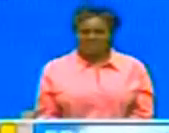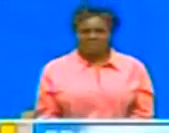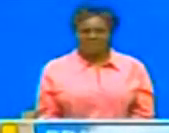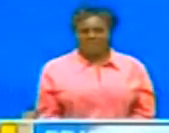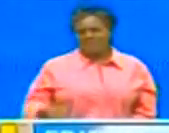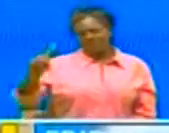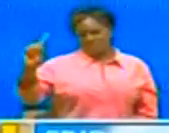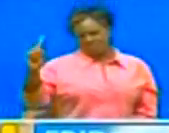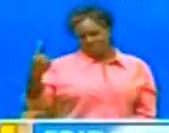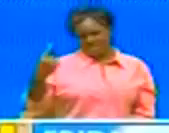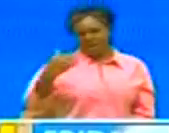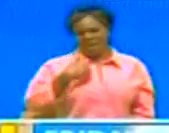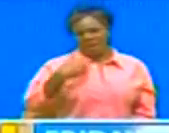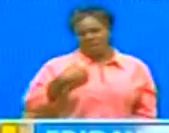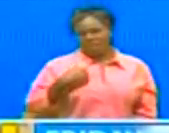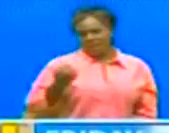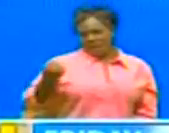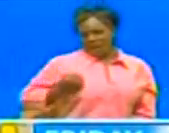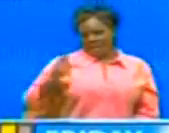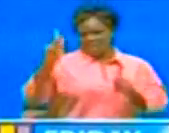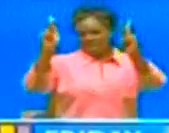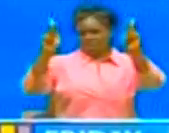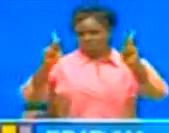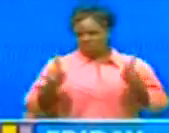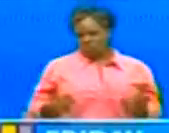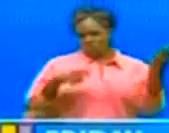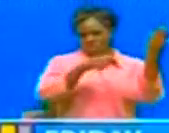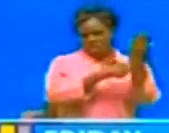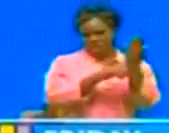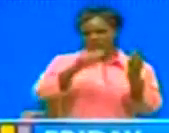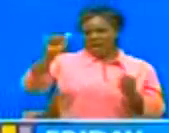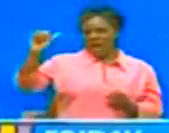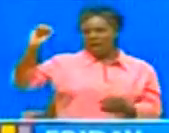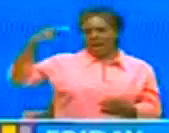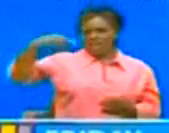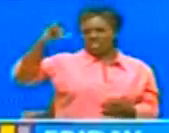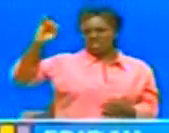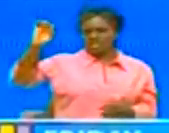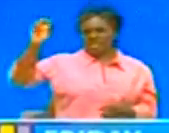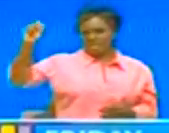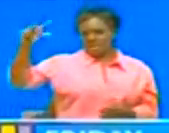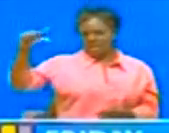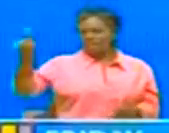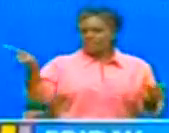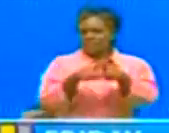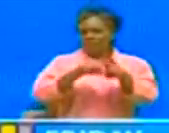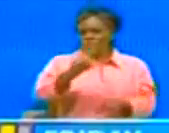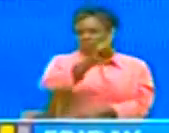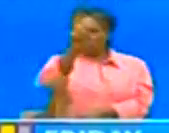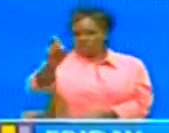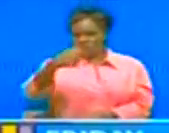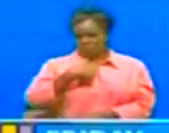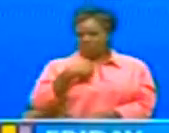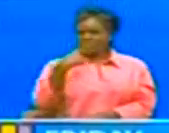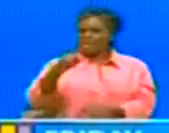In the first place, there is a lady in Kisumu City called Ochieng Abwom, who was also asking me a question. Do